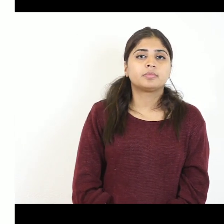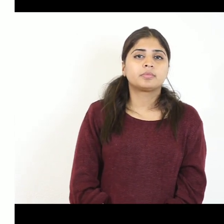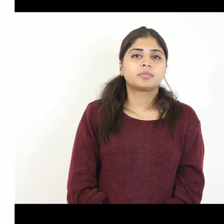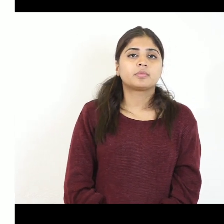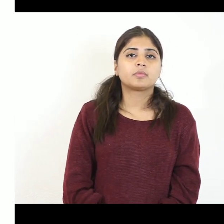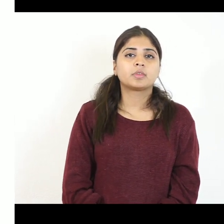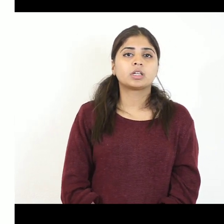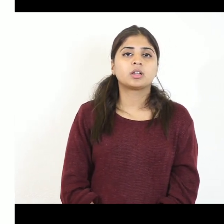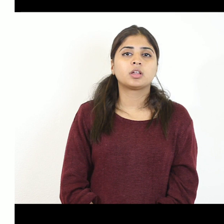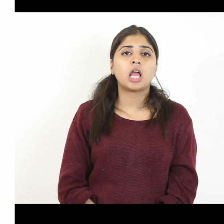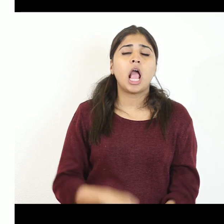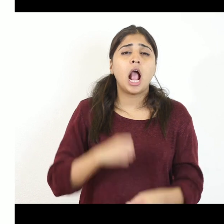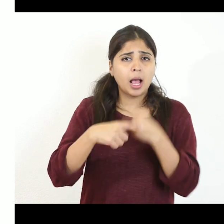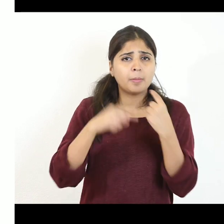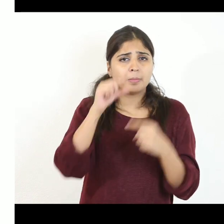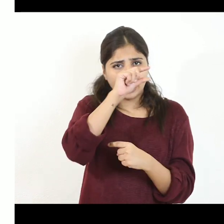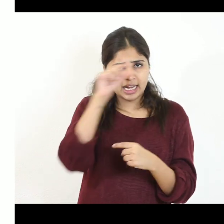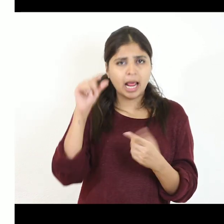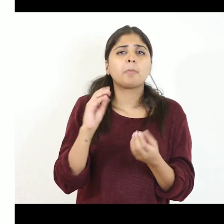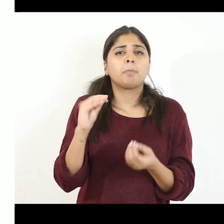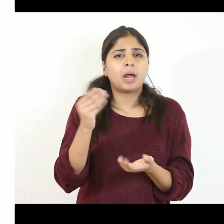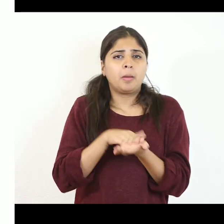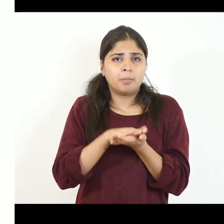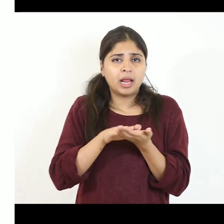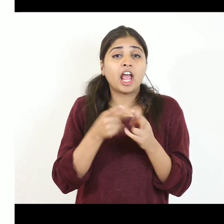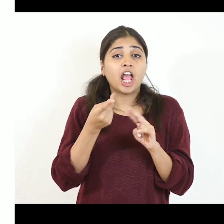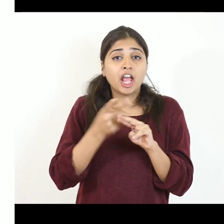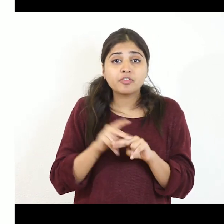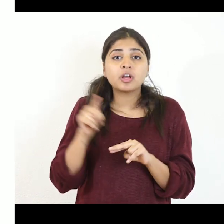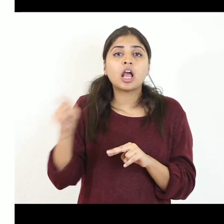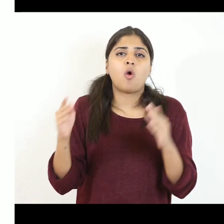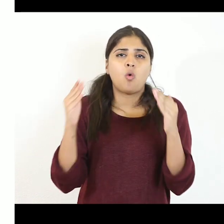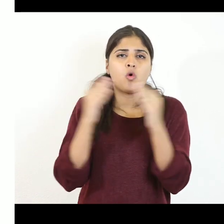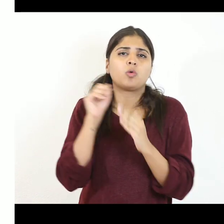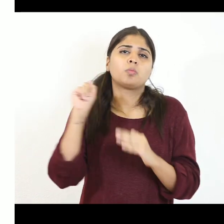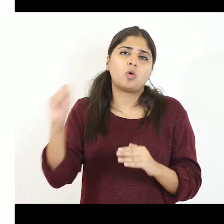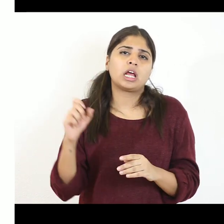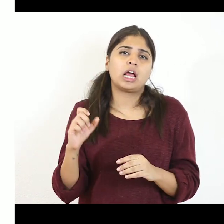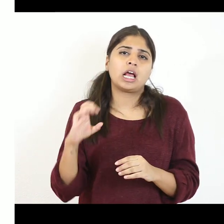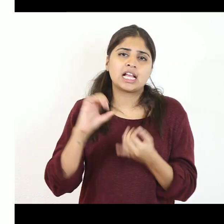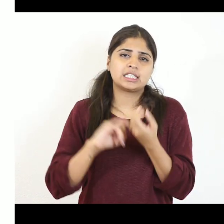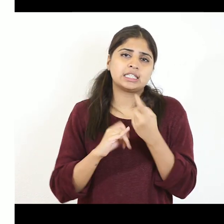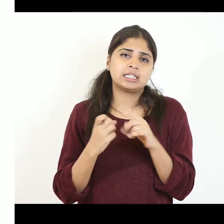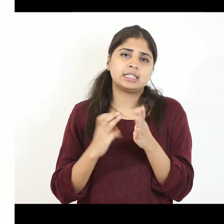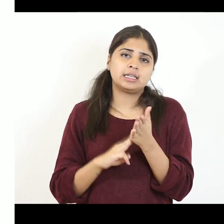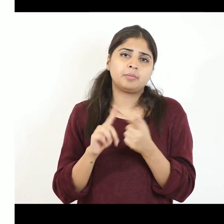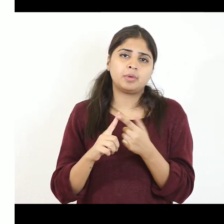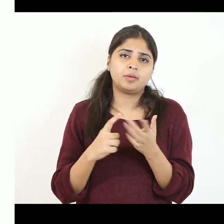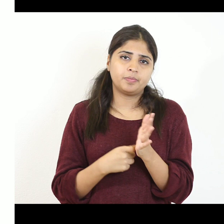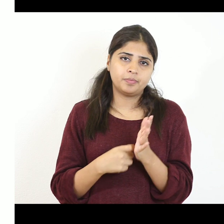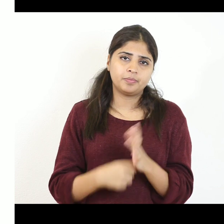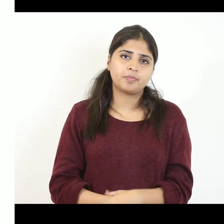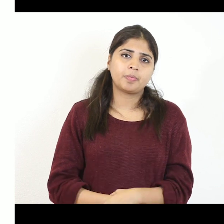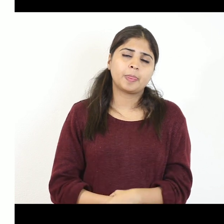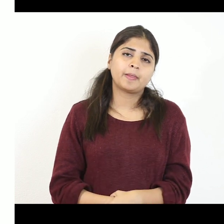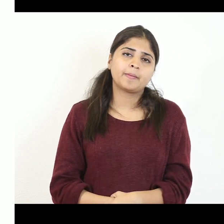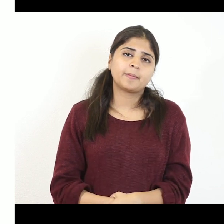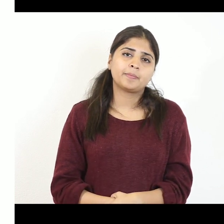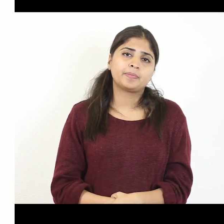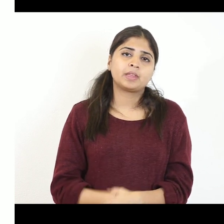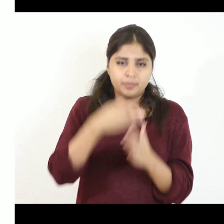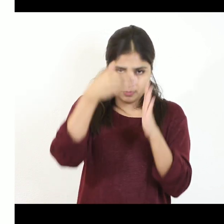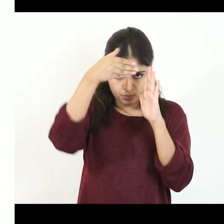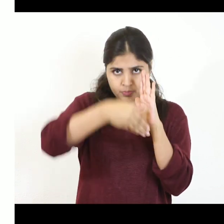Leave the company name blank if the customer is a residential customer. Below are examples of wrong